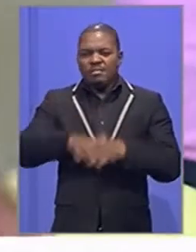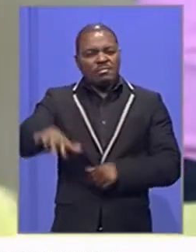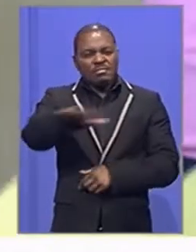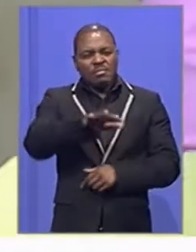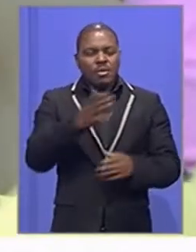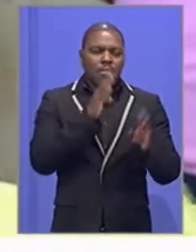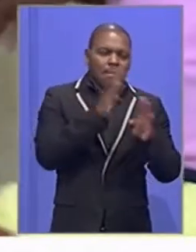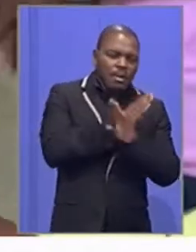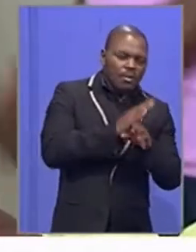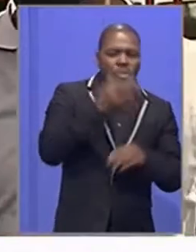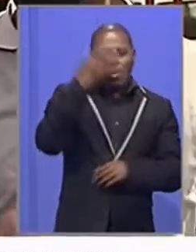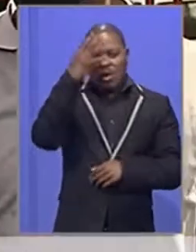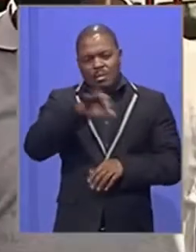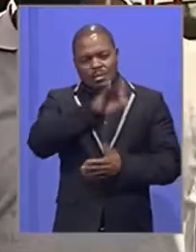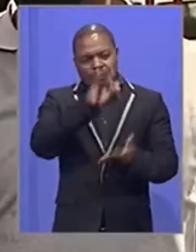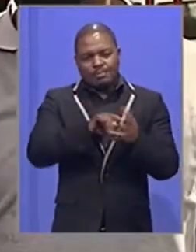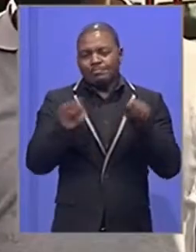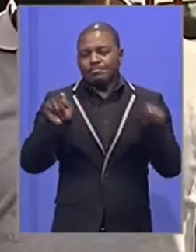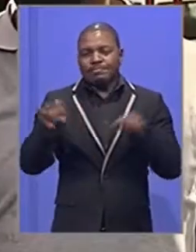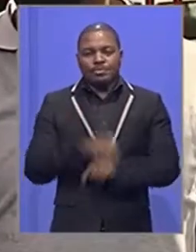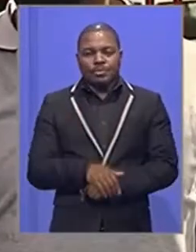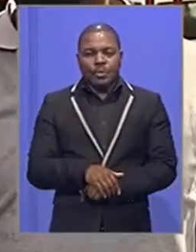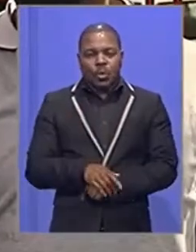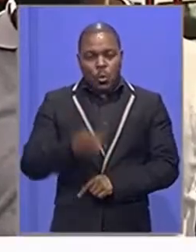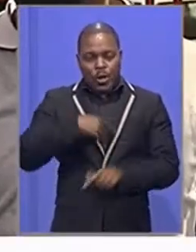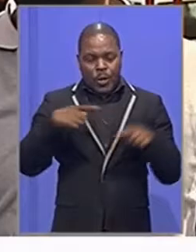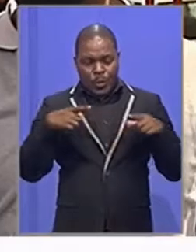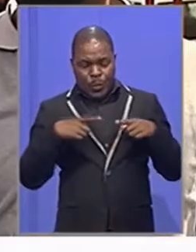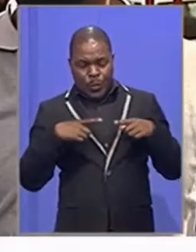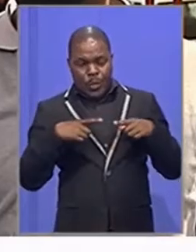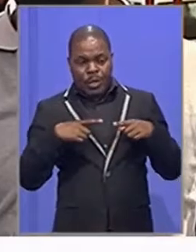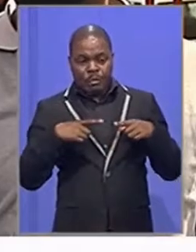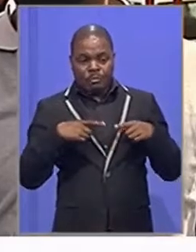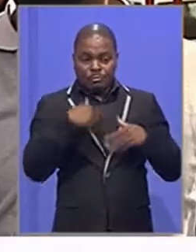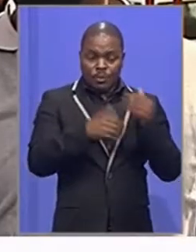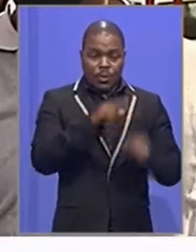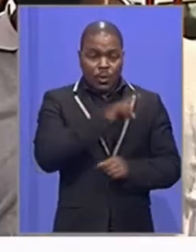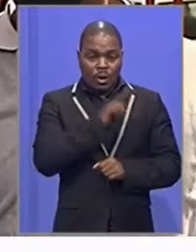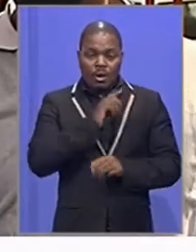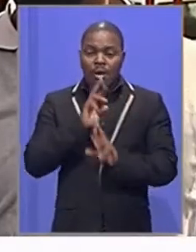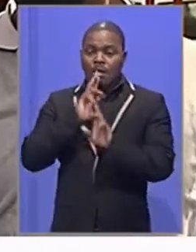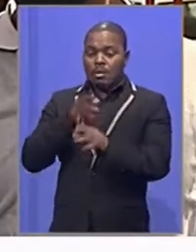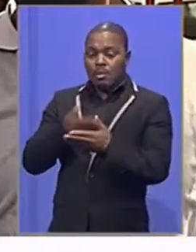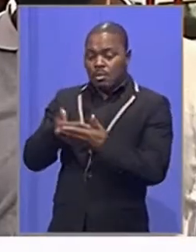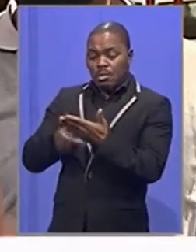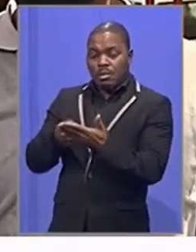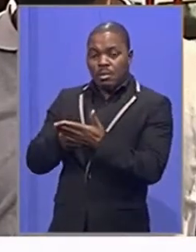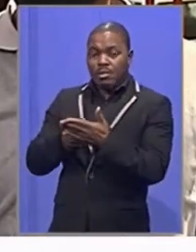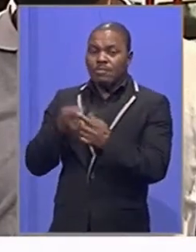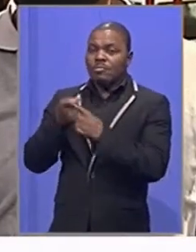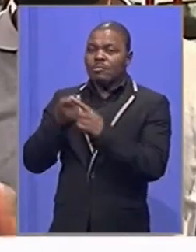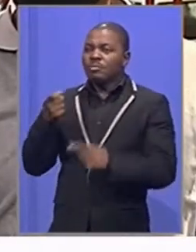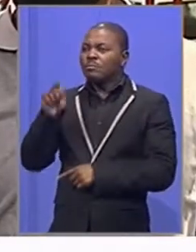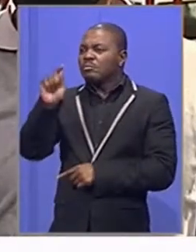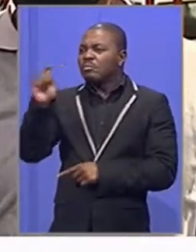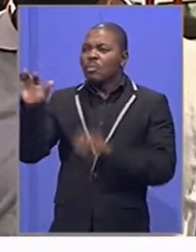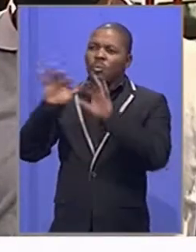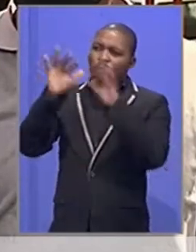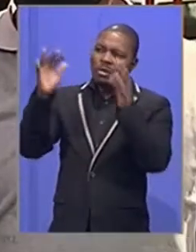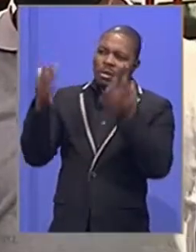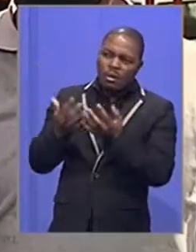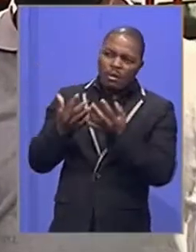le a private. We are taking a precaution because of the reports which have indicated from various parts of the